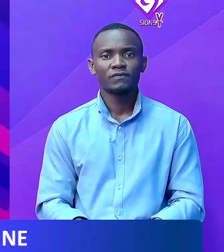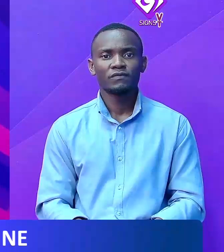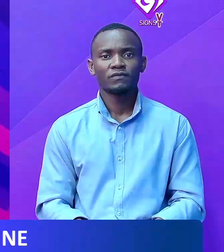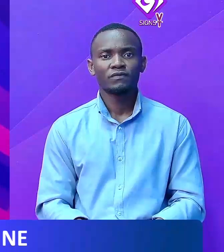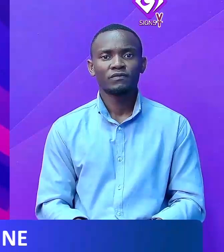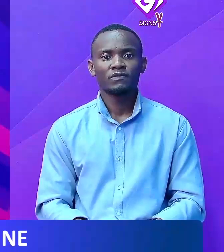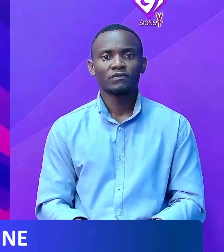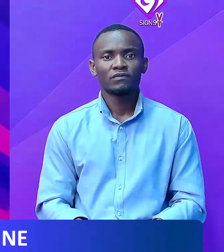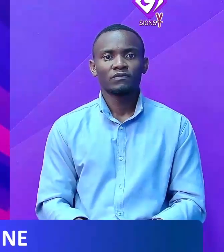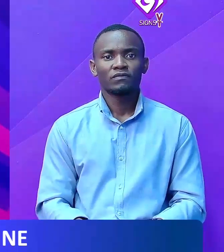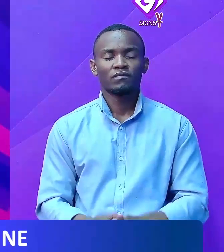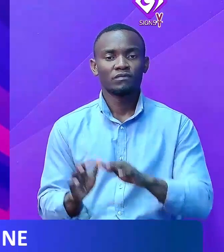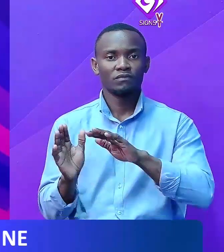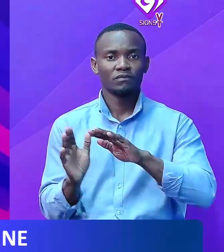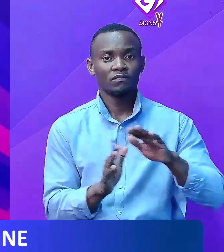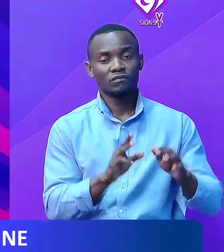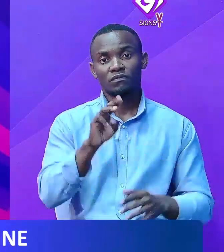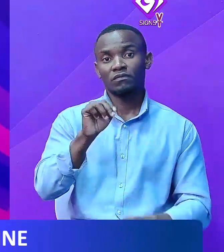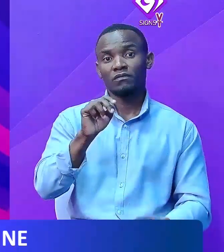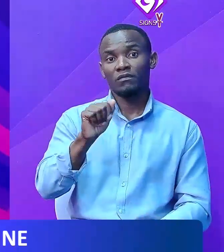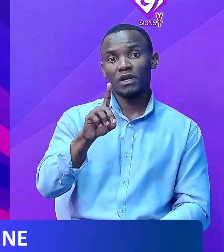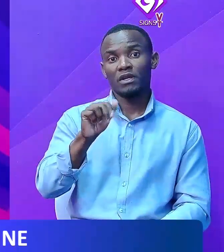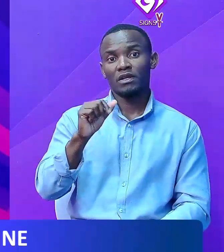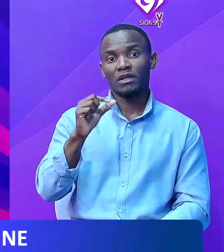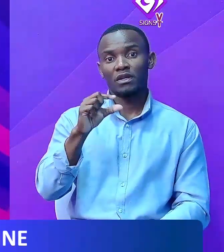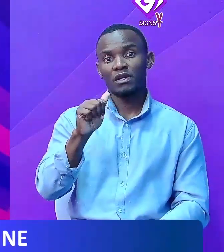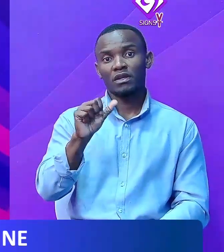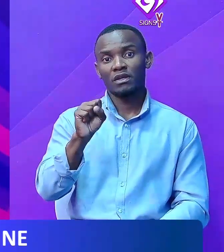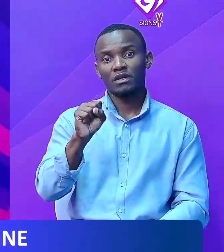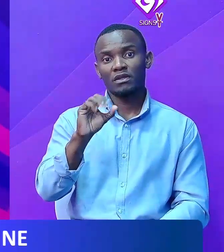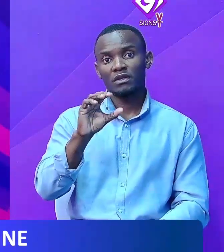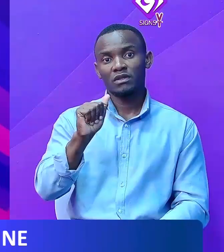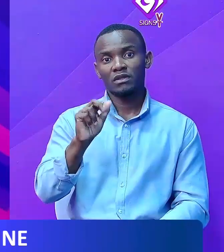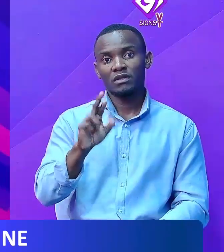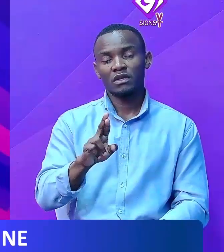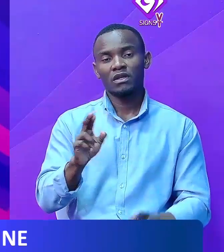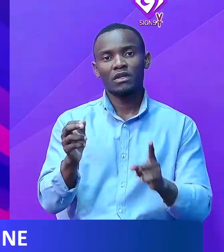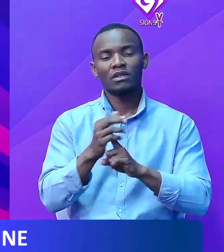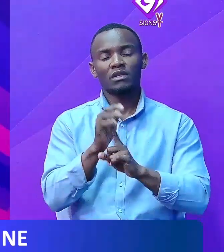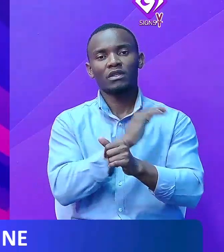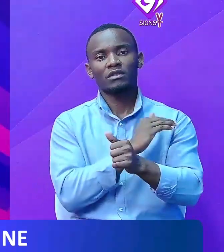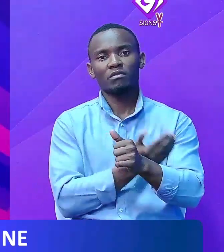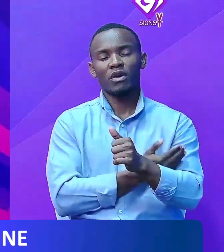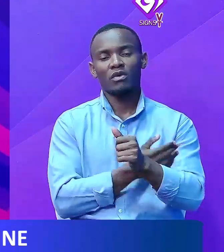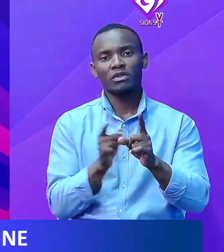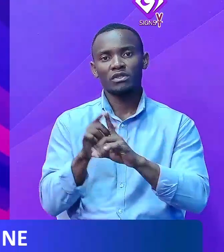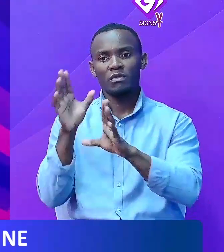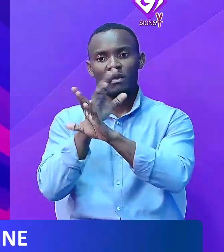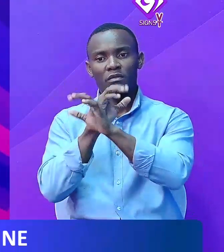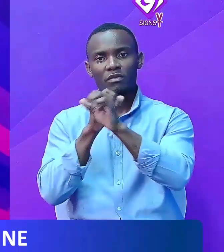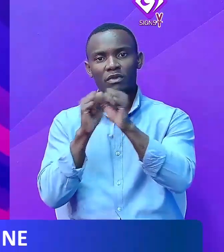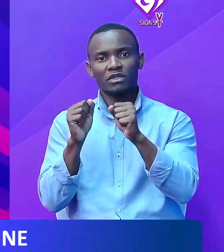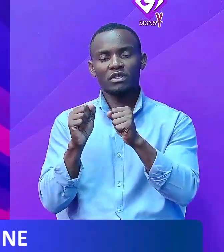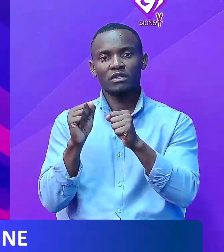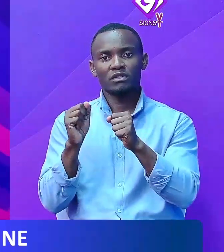to Madagascar as the military takes power, fleeing president impeached. And